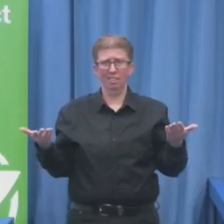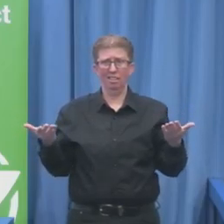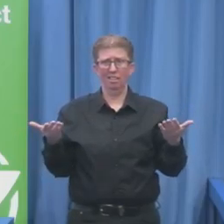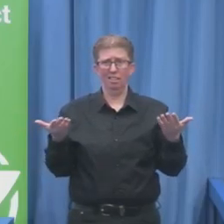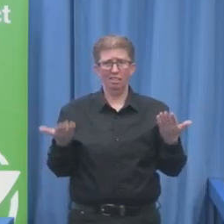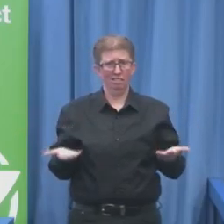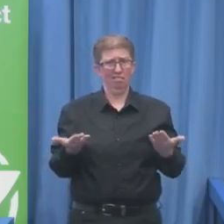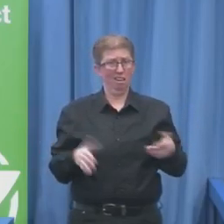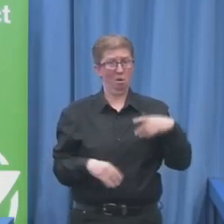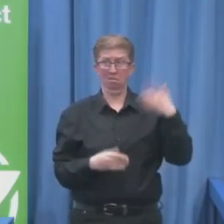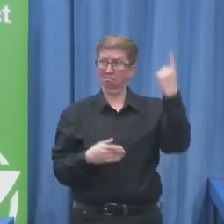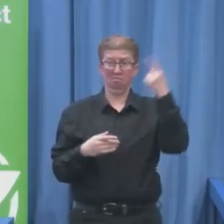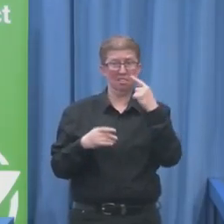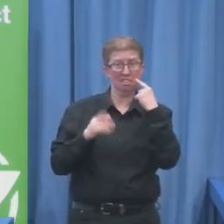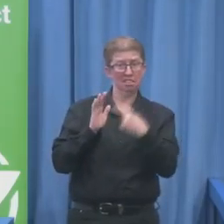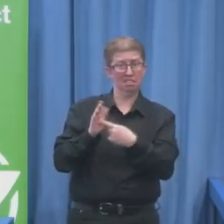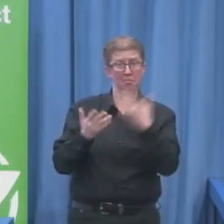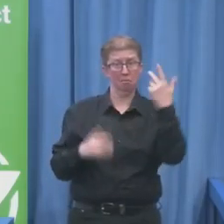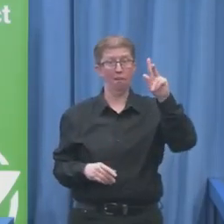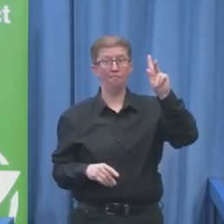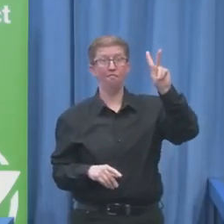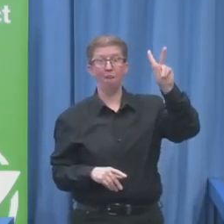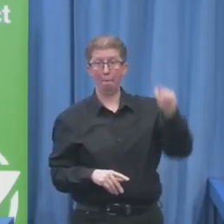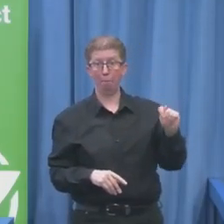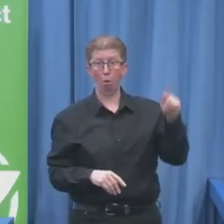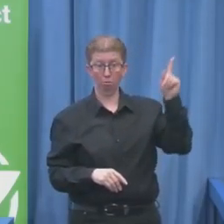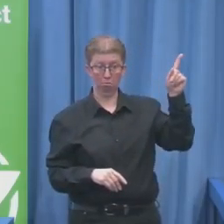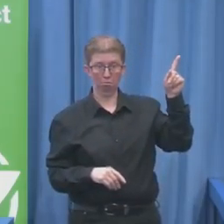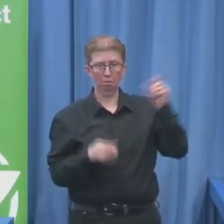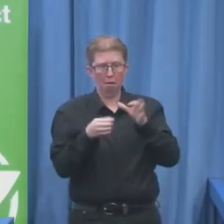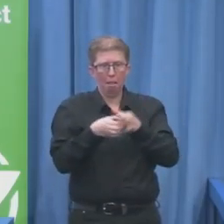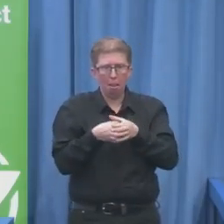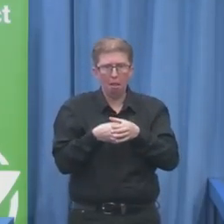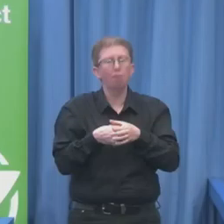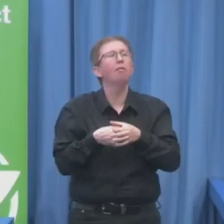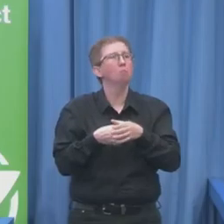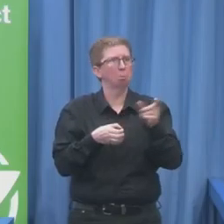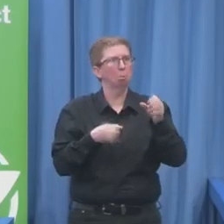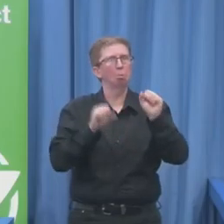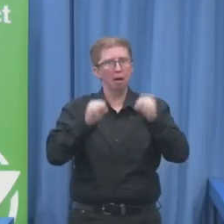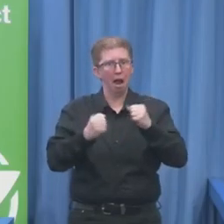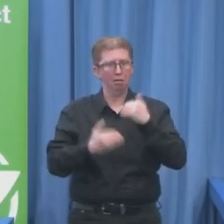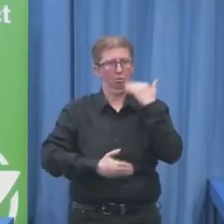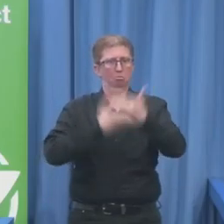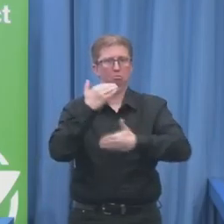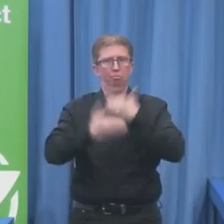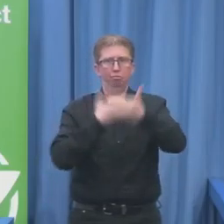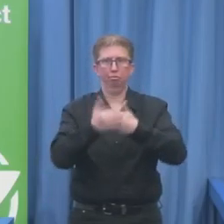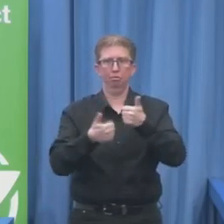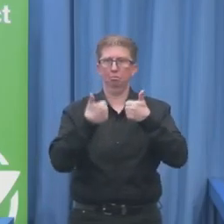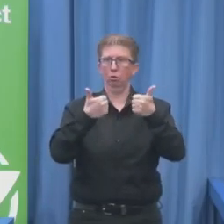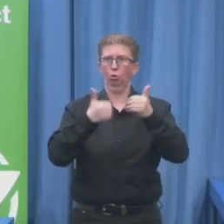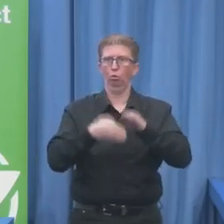into a supported employment model. So that change has been successful. We all grow